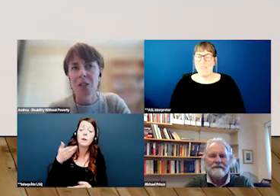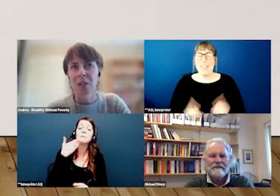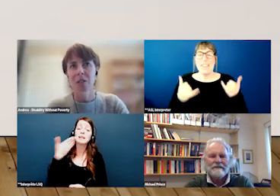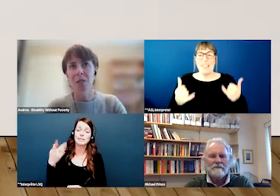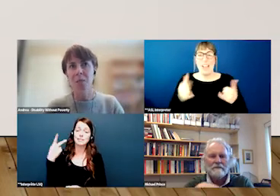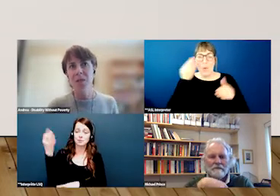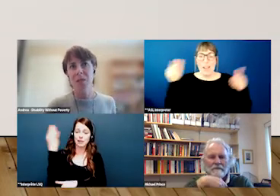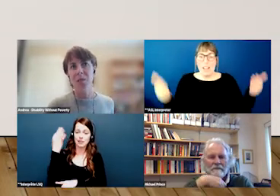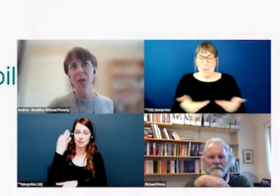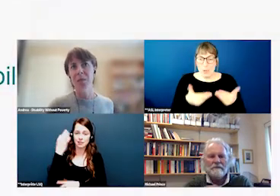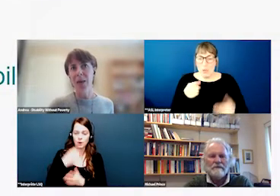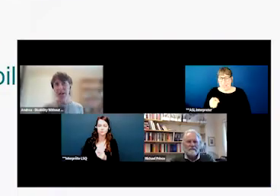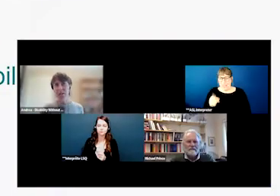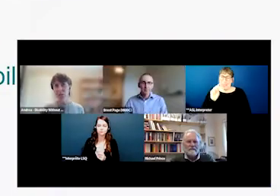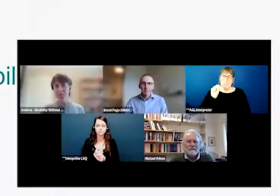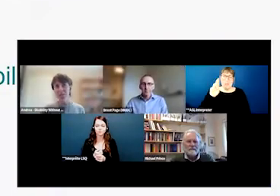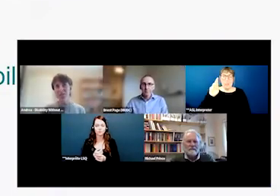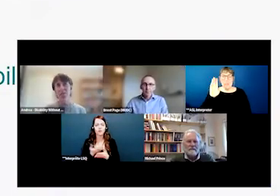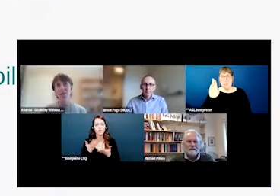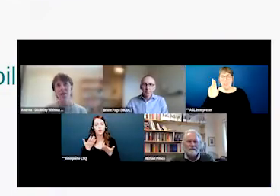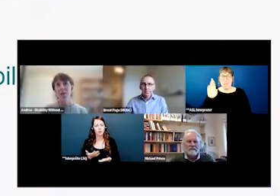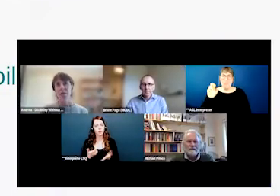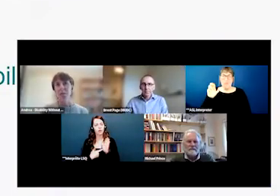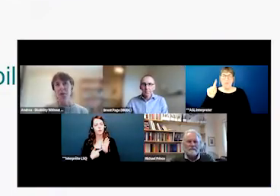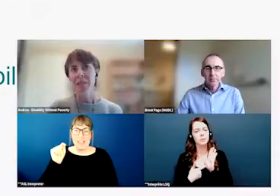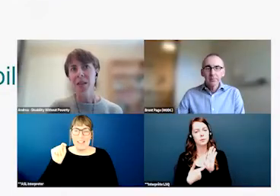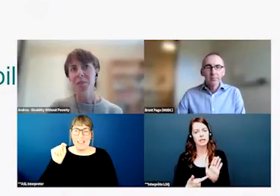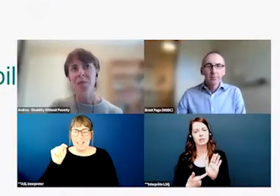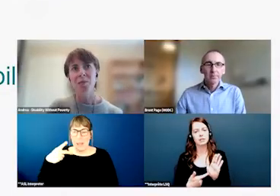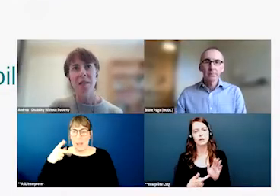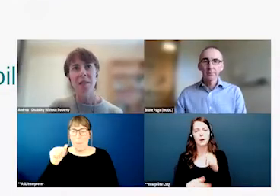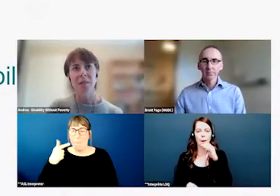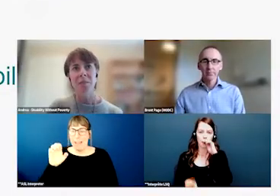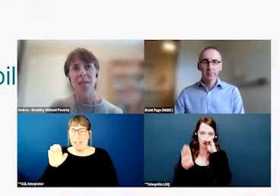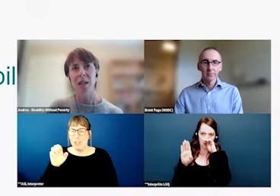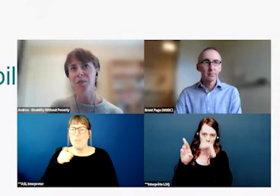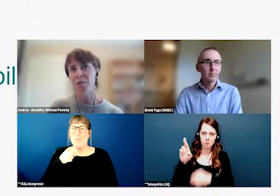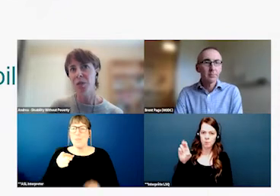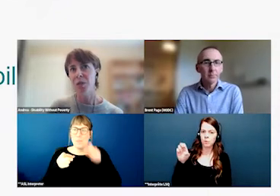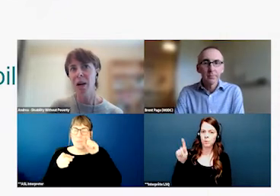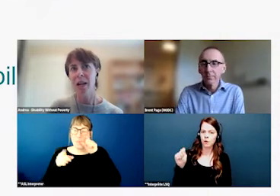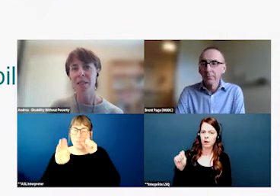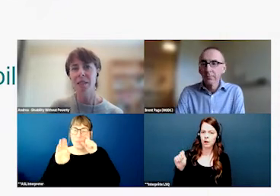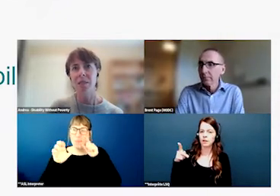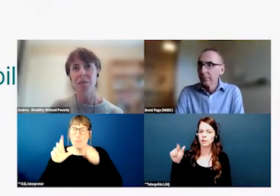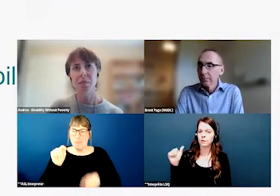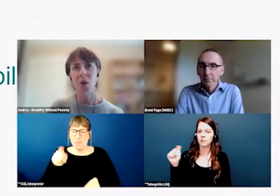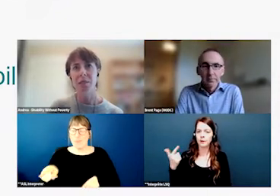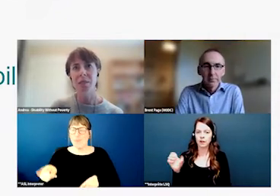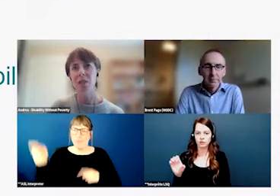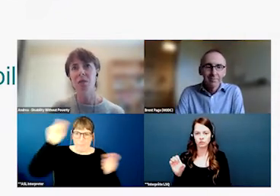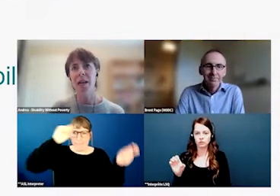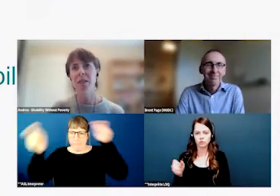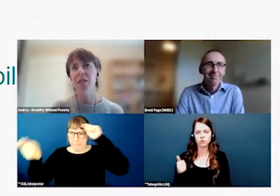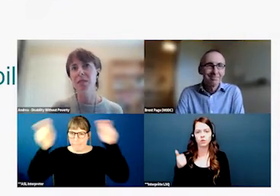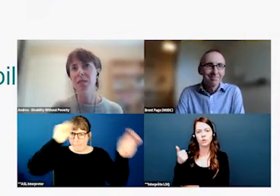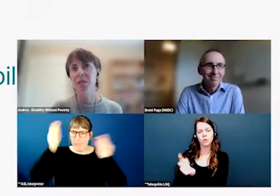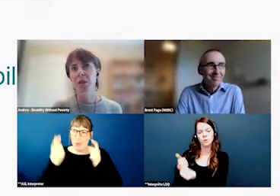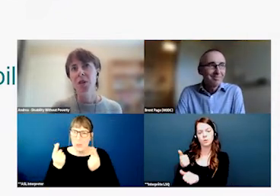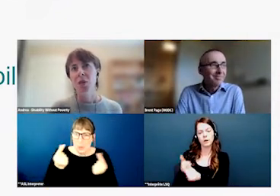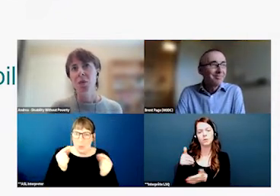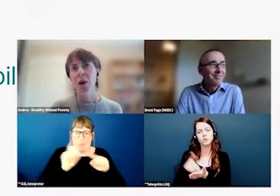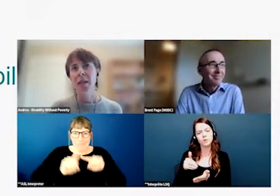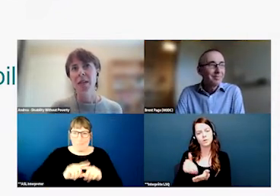now introduce Mr. Brent Page. Brent often finds himself of two minds, holding two